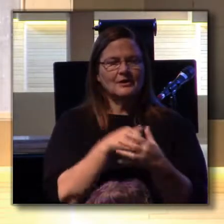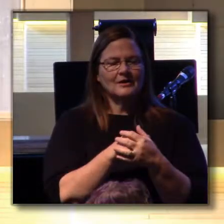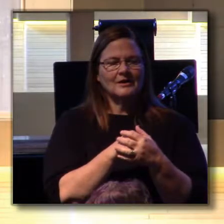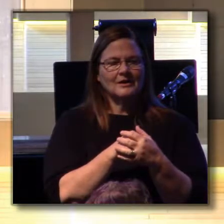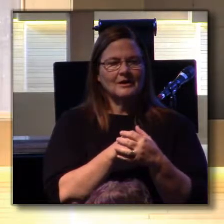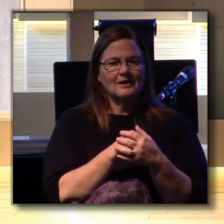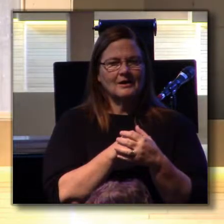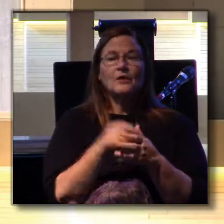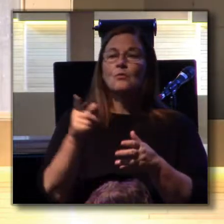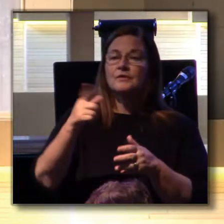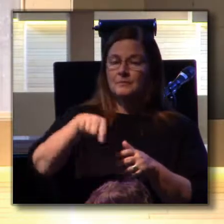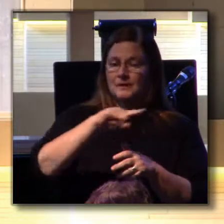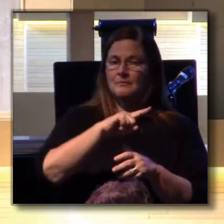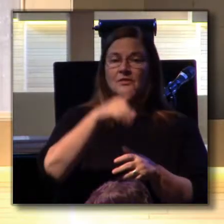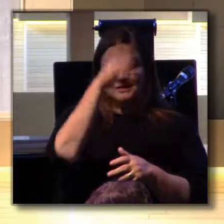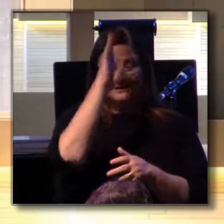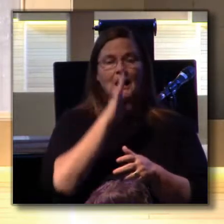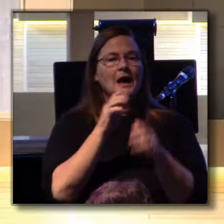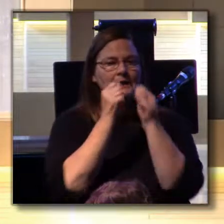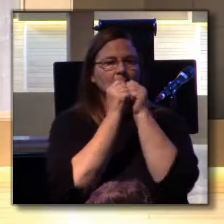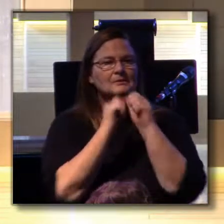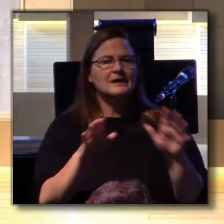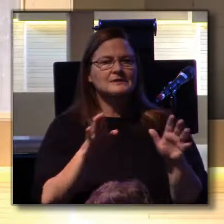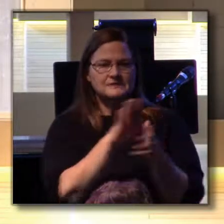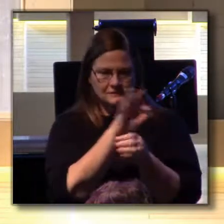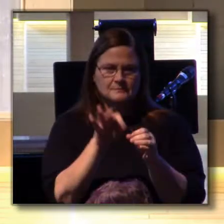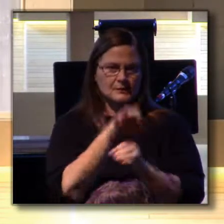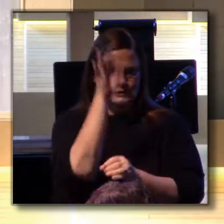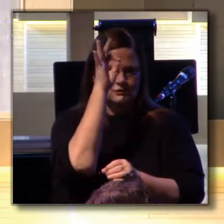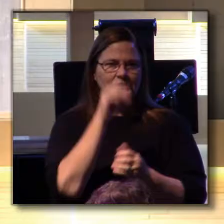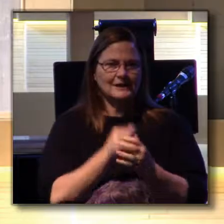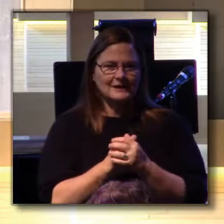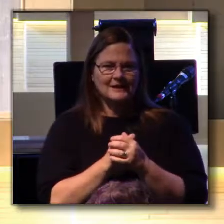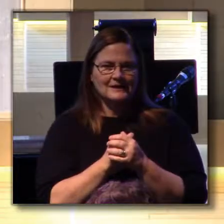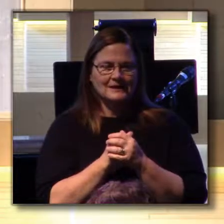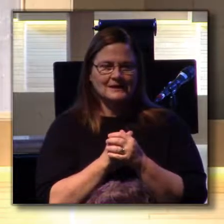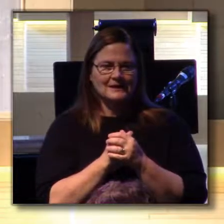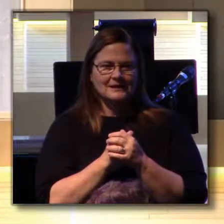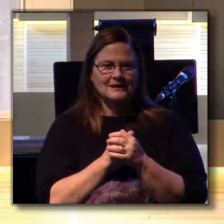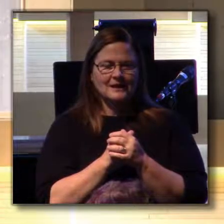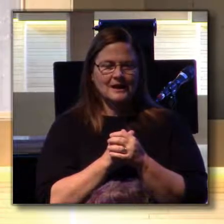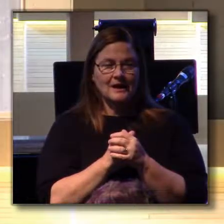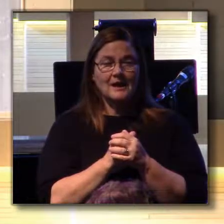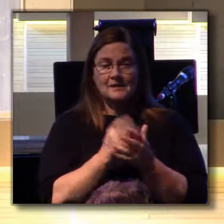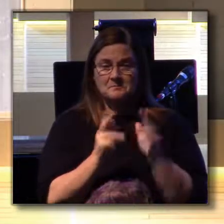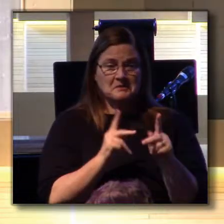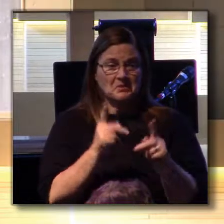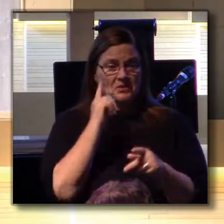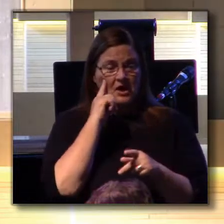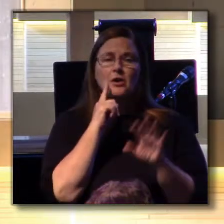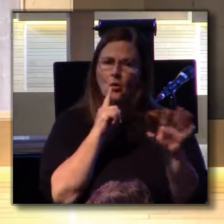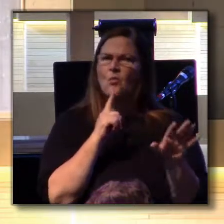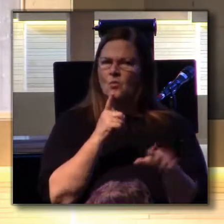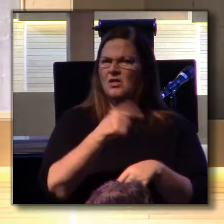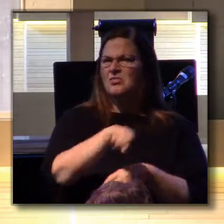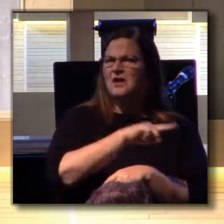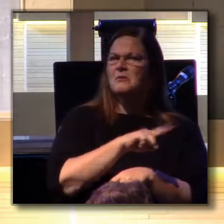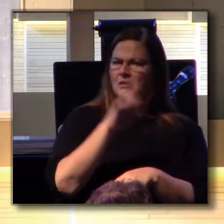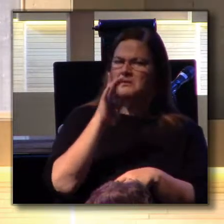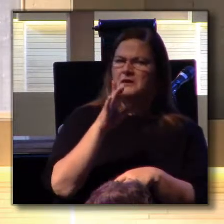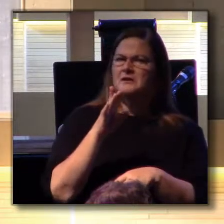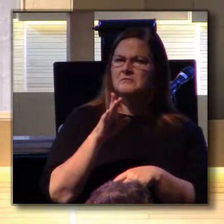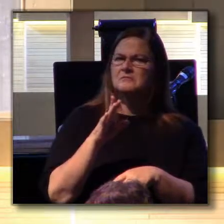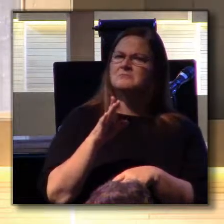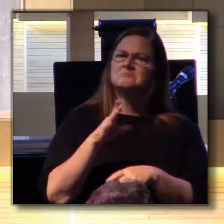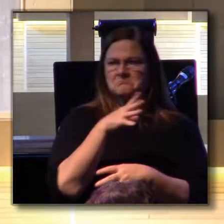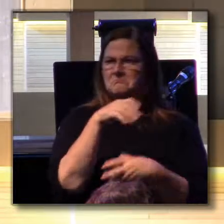those who were blessed spiritually. And they were shoo-ins for the kingdom. They were the ones with the seats of